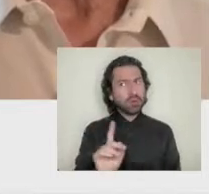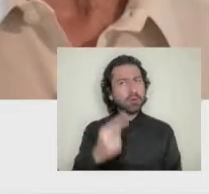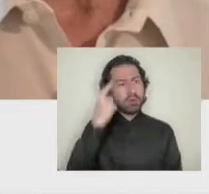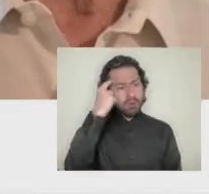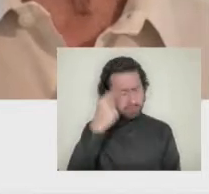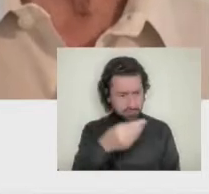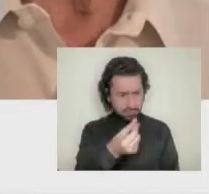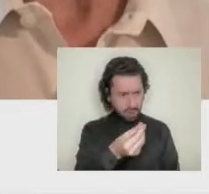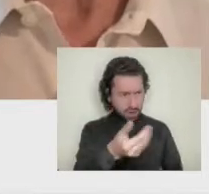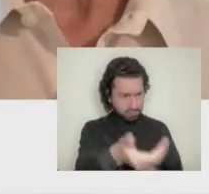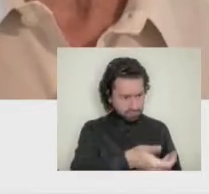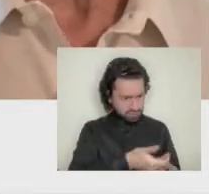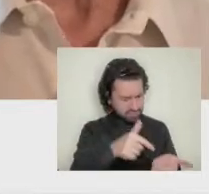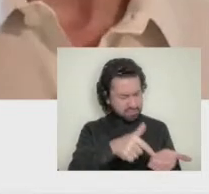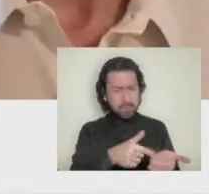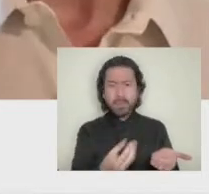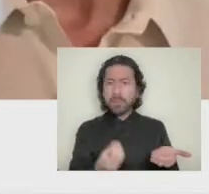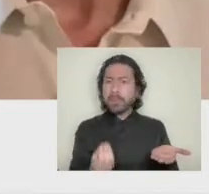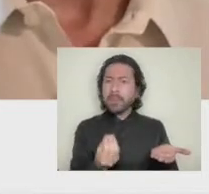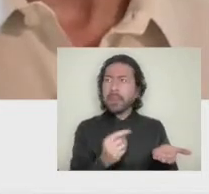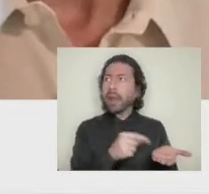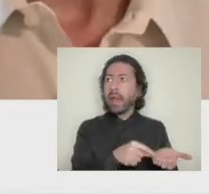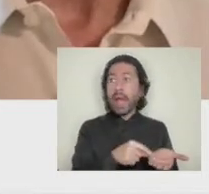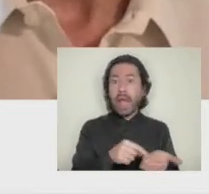health that really matters.